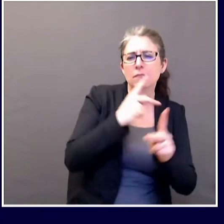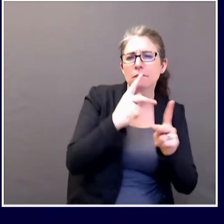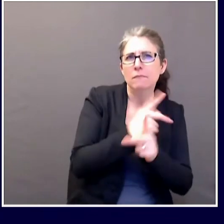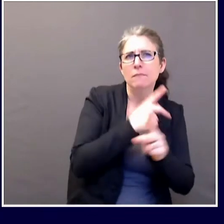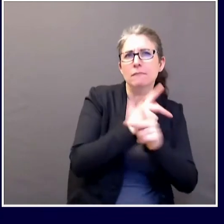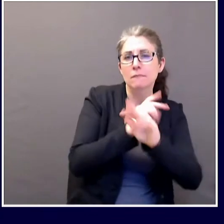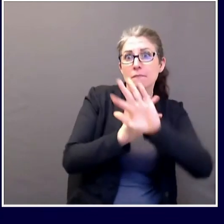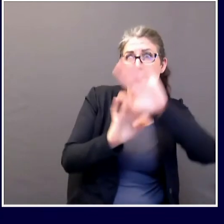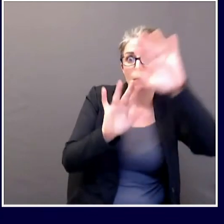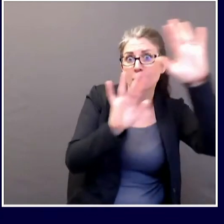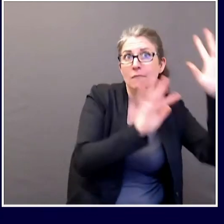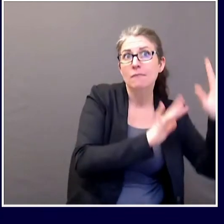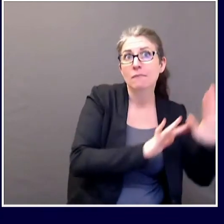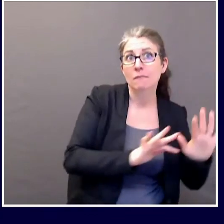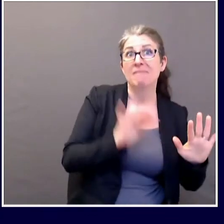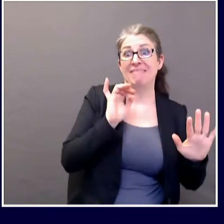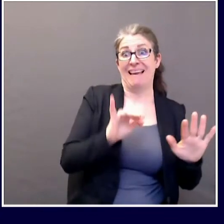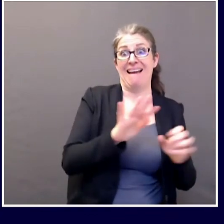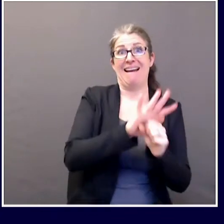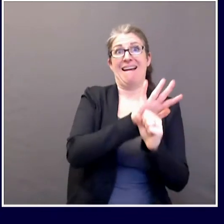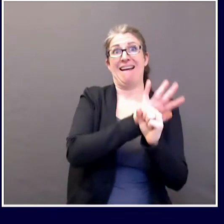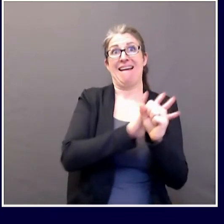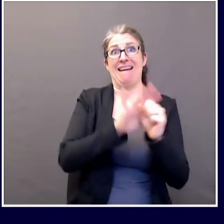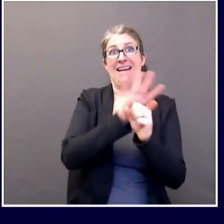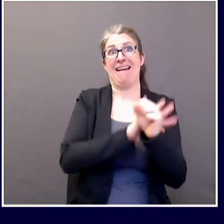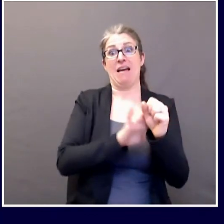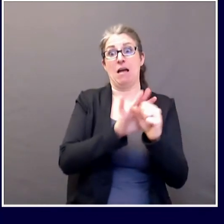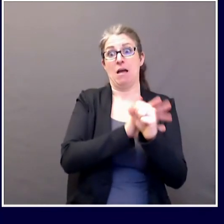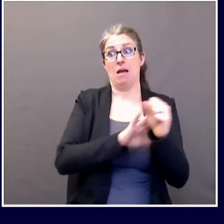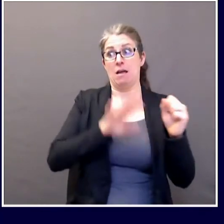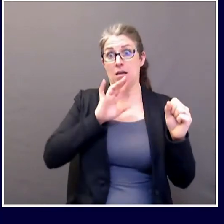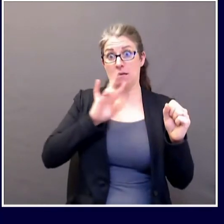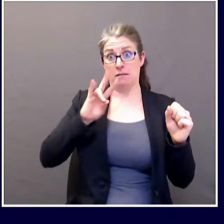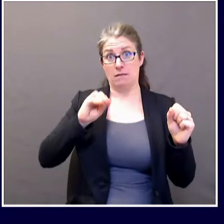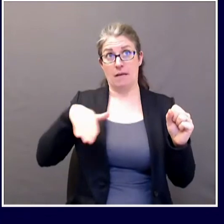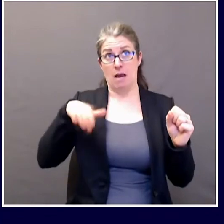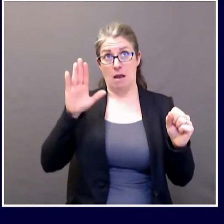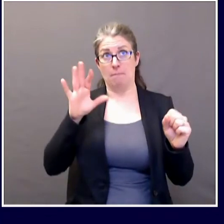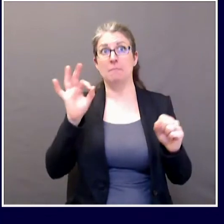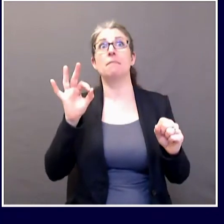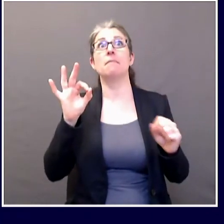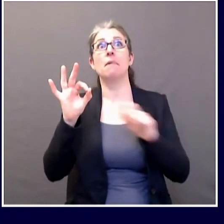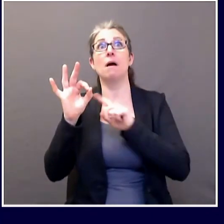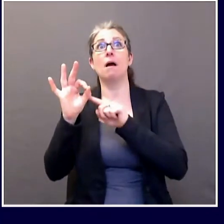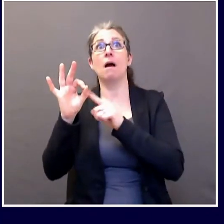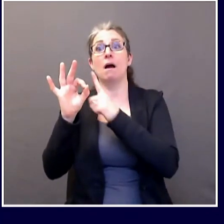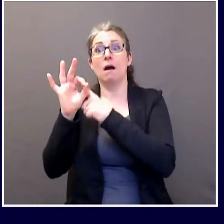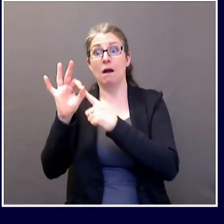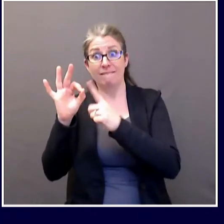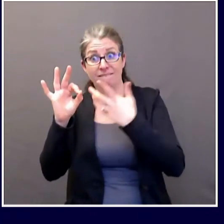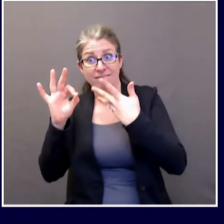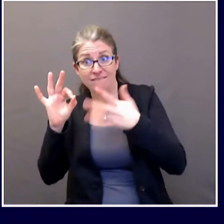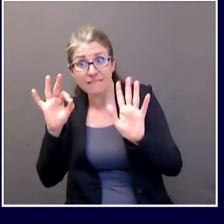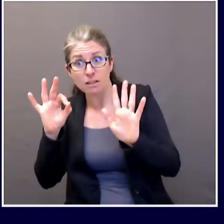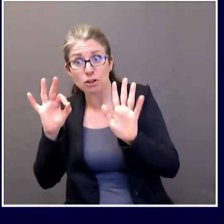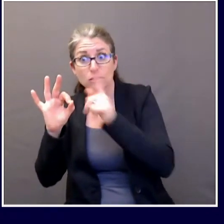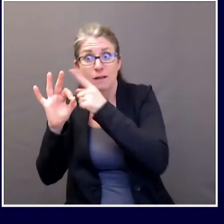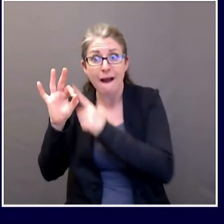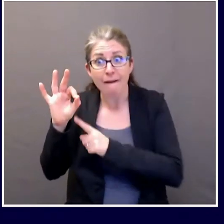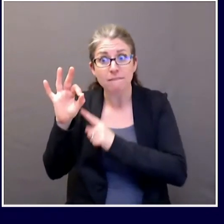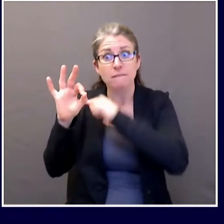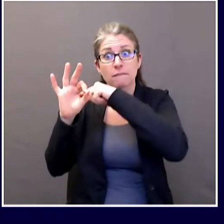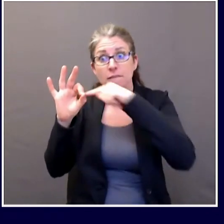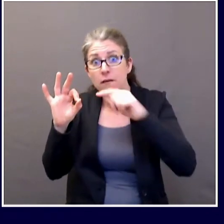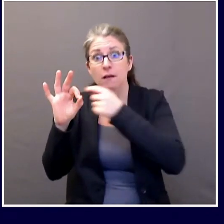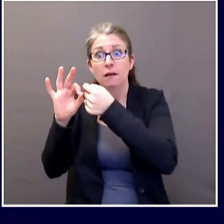state to make sure that those disparities don't open up too widely. So that's one of the ways in which we do take equity into account as we're